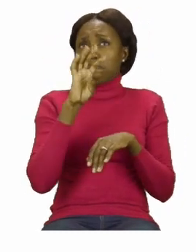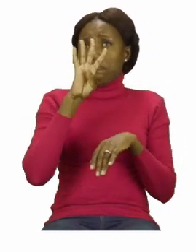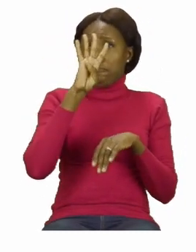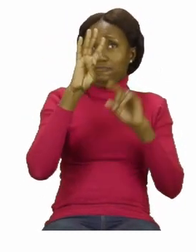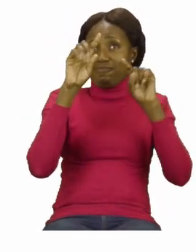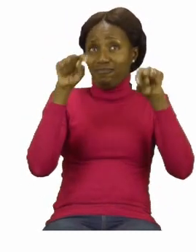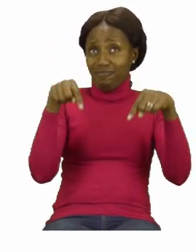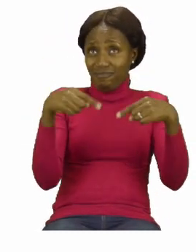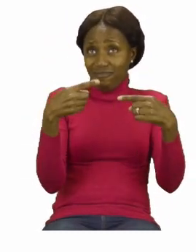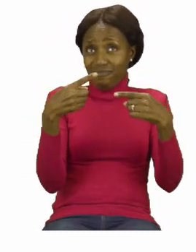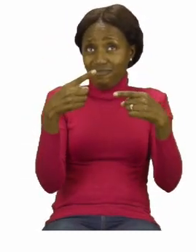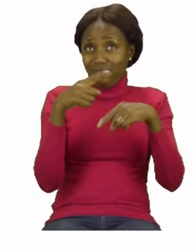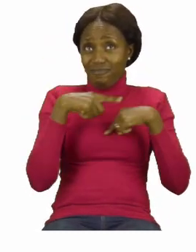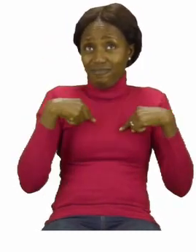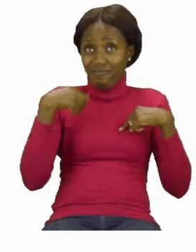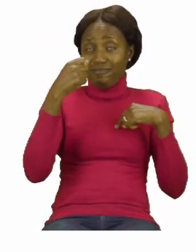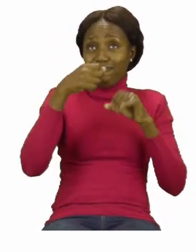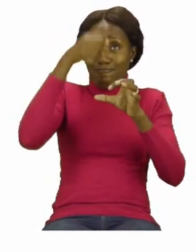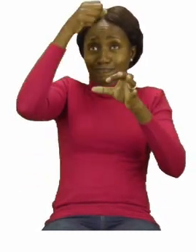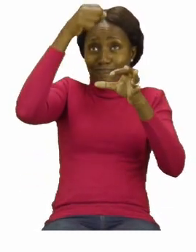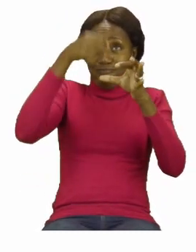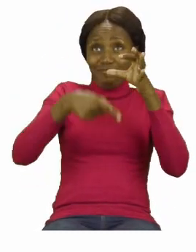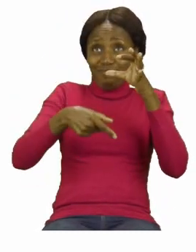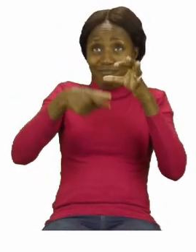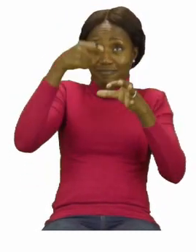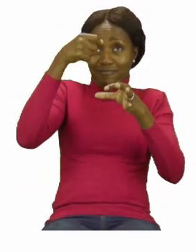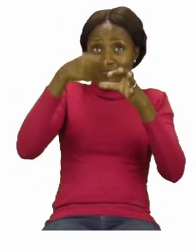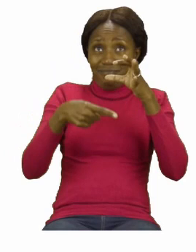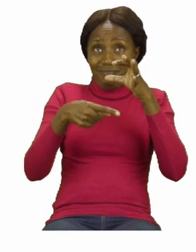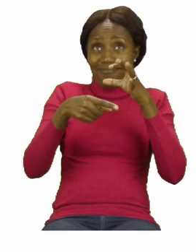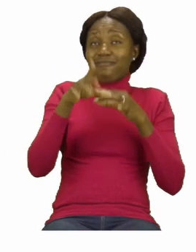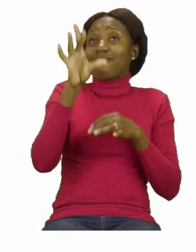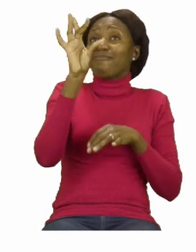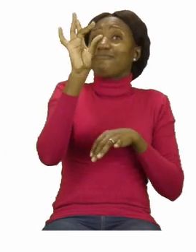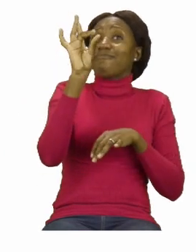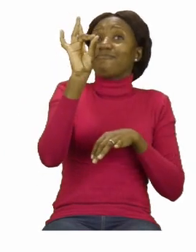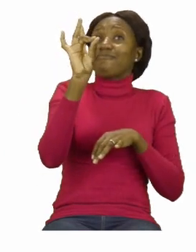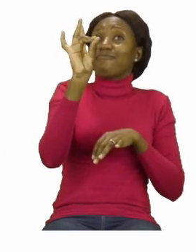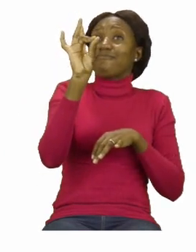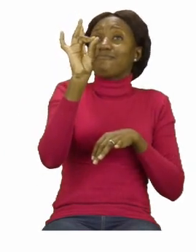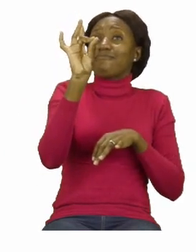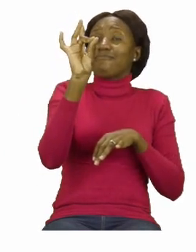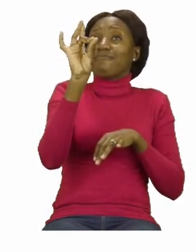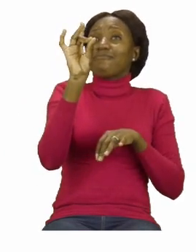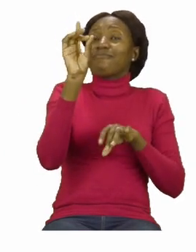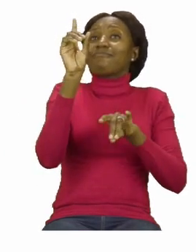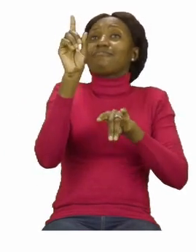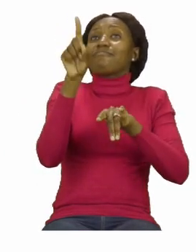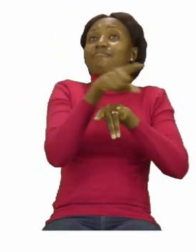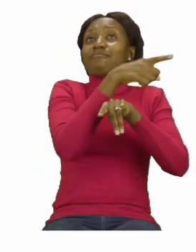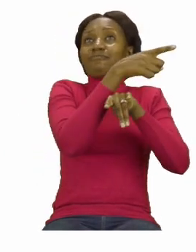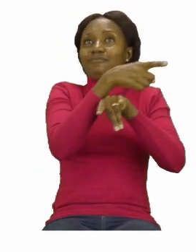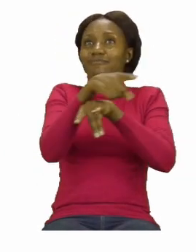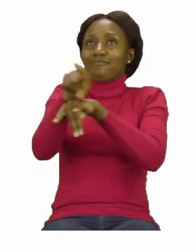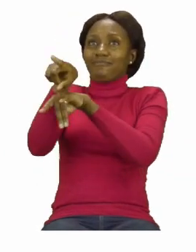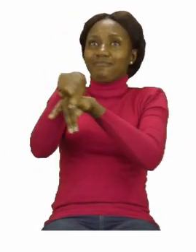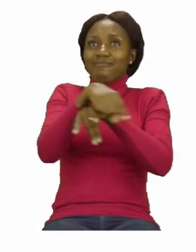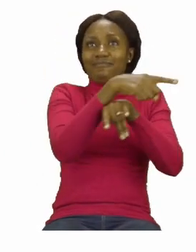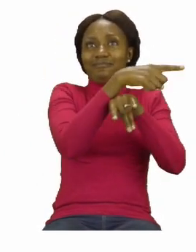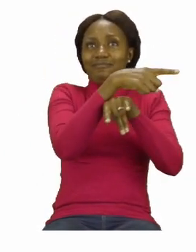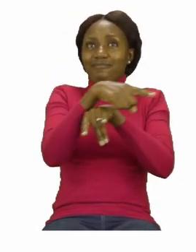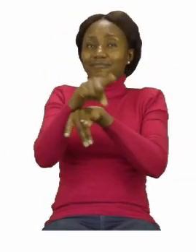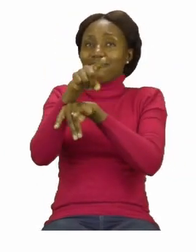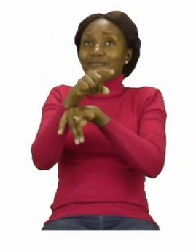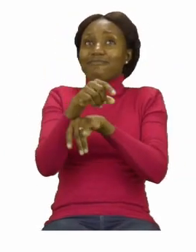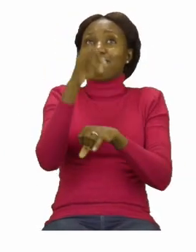an egg, 8, and elephant, and the last thing we